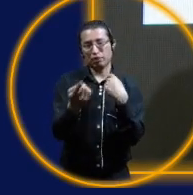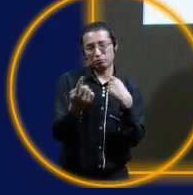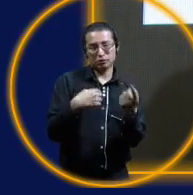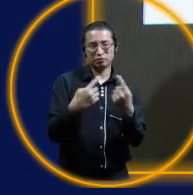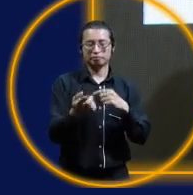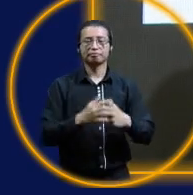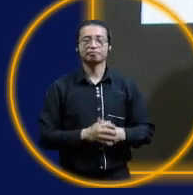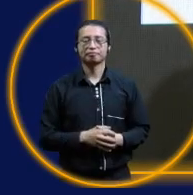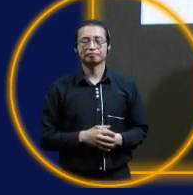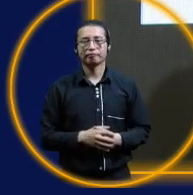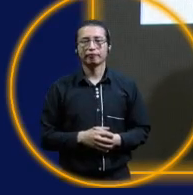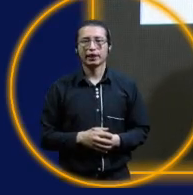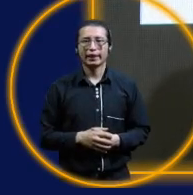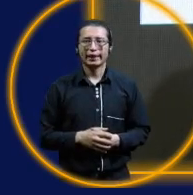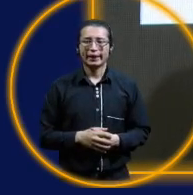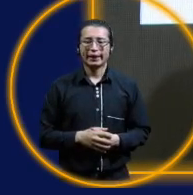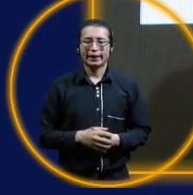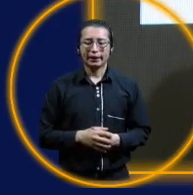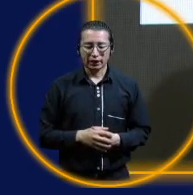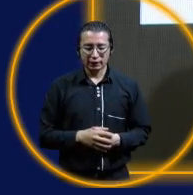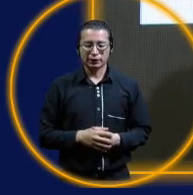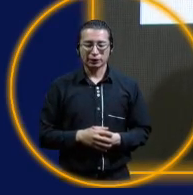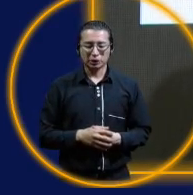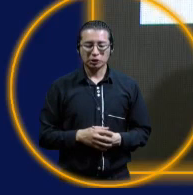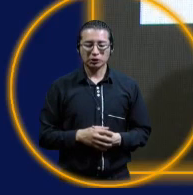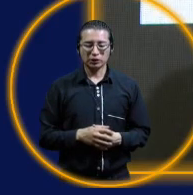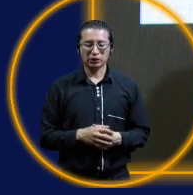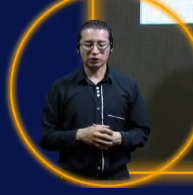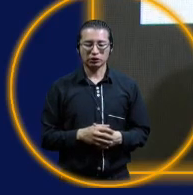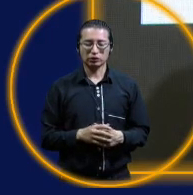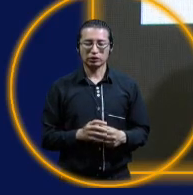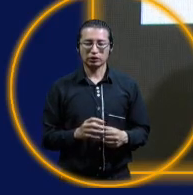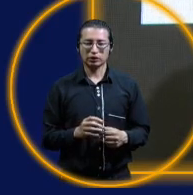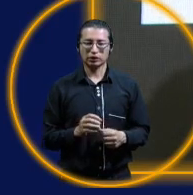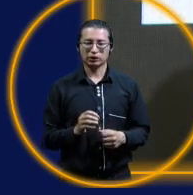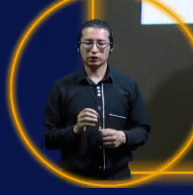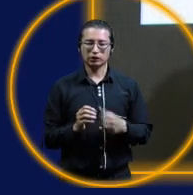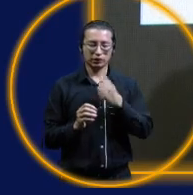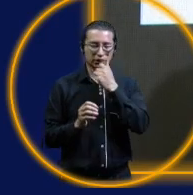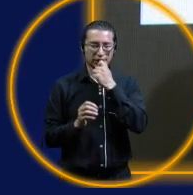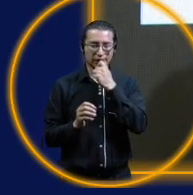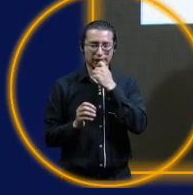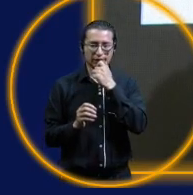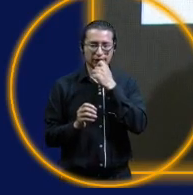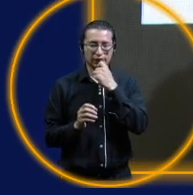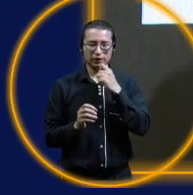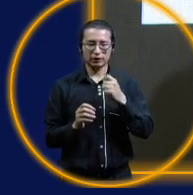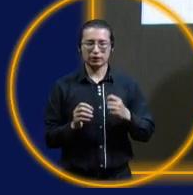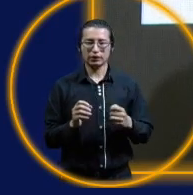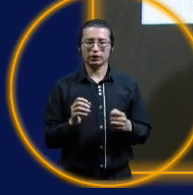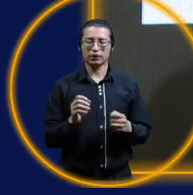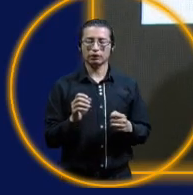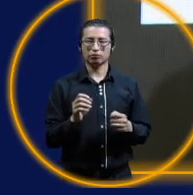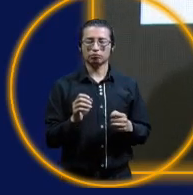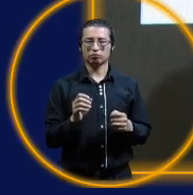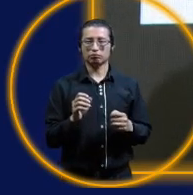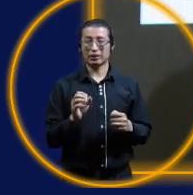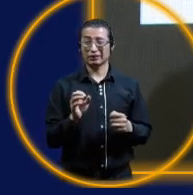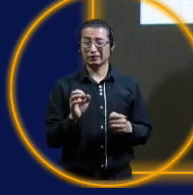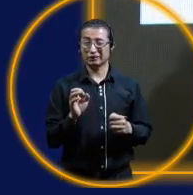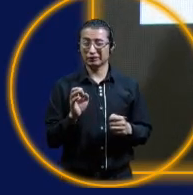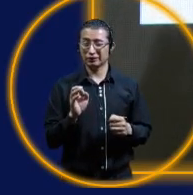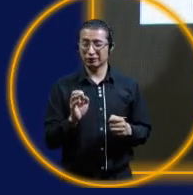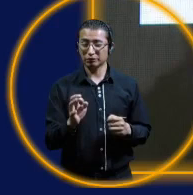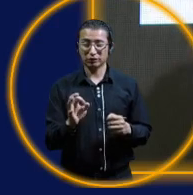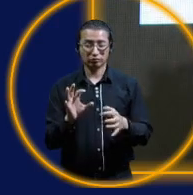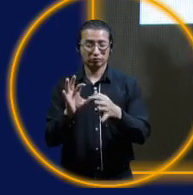won't, the trend won't always fit you, but you following your own like interests